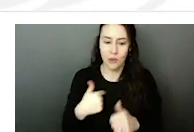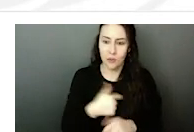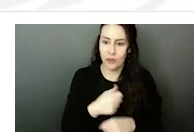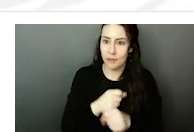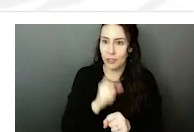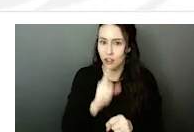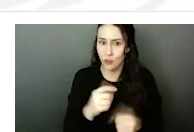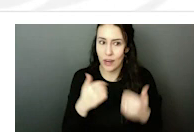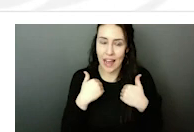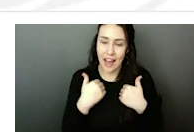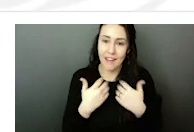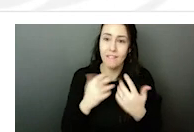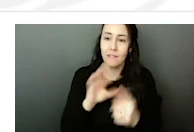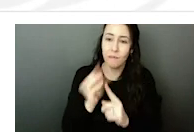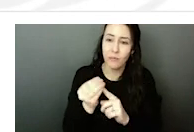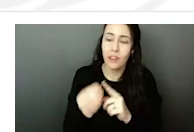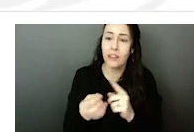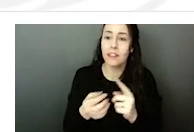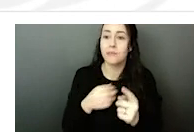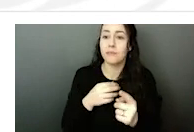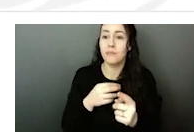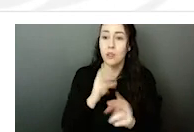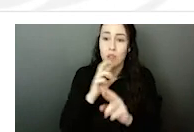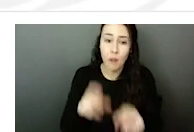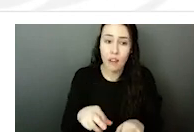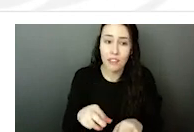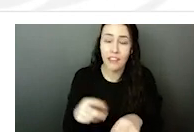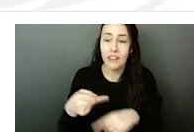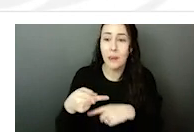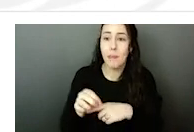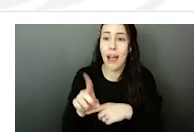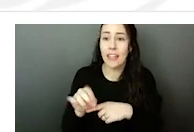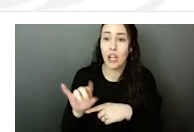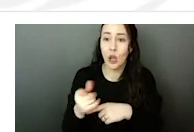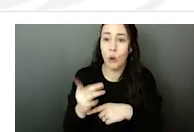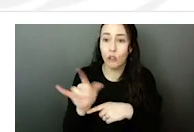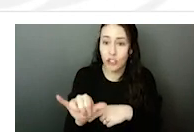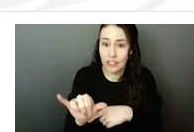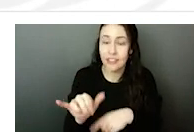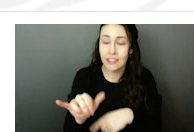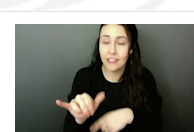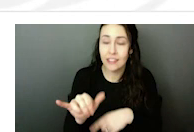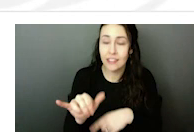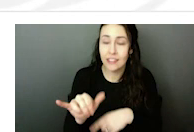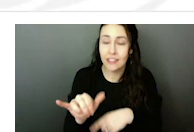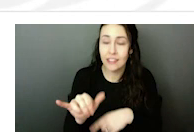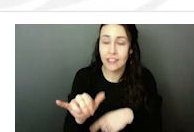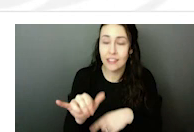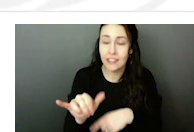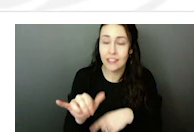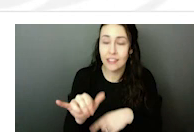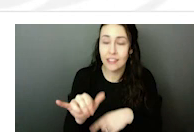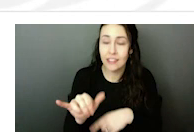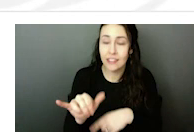pedagogy and relevant curriculum? Again, having that trauma-informed basic needs and mental health supports. I want to emphasize that